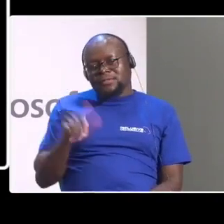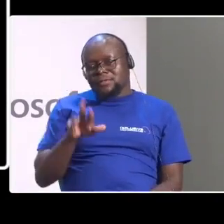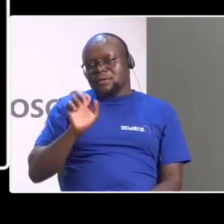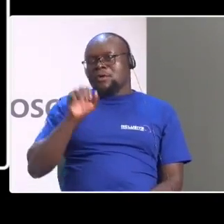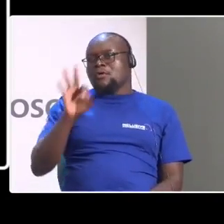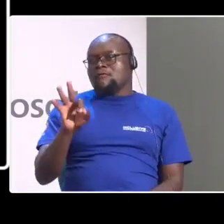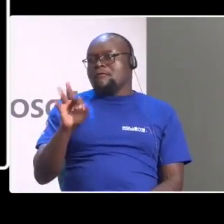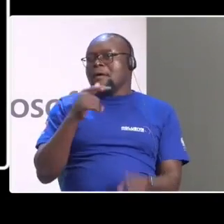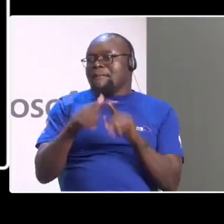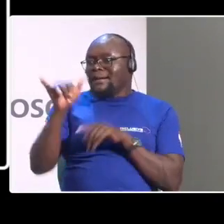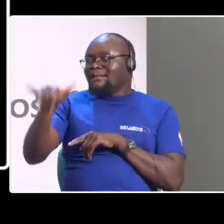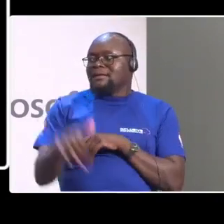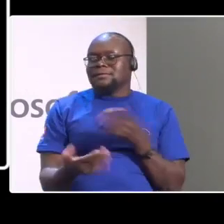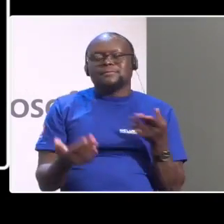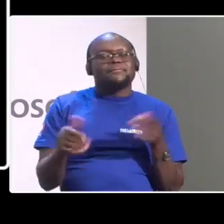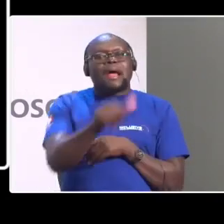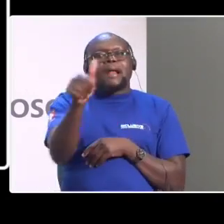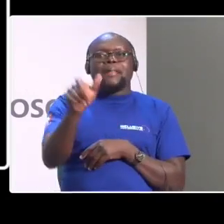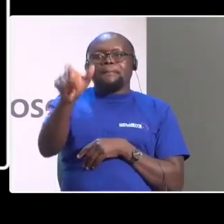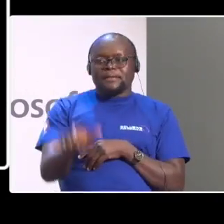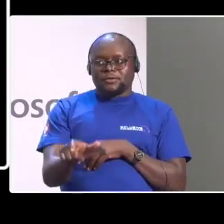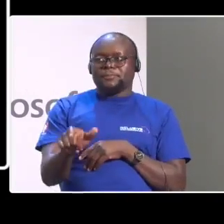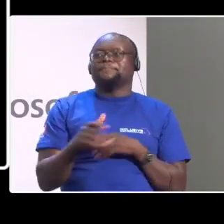Bader Ginsburg, but it's actually Coco Chanel.